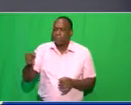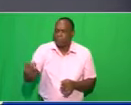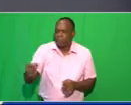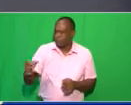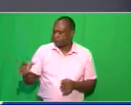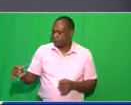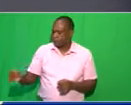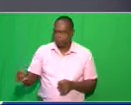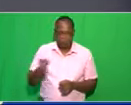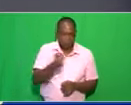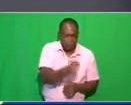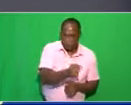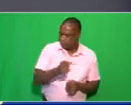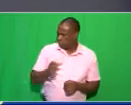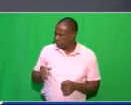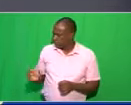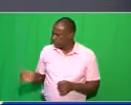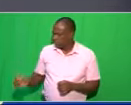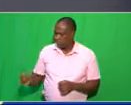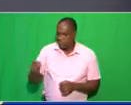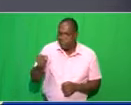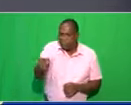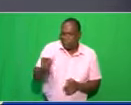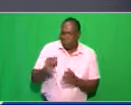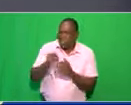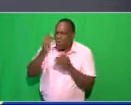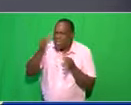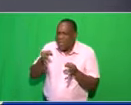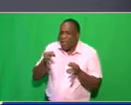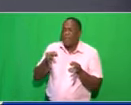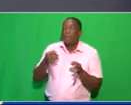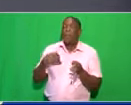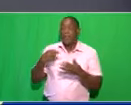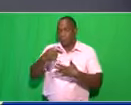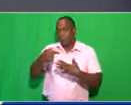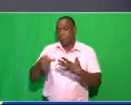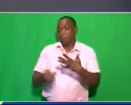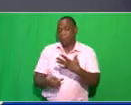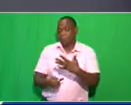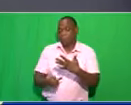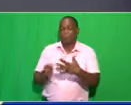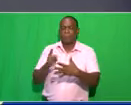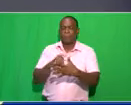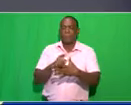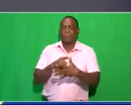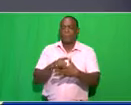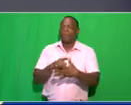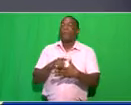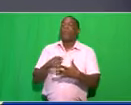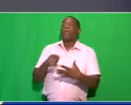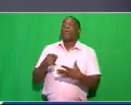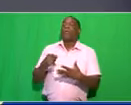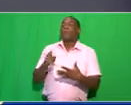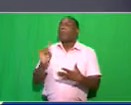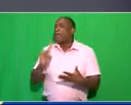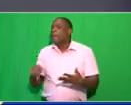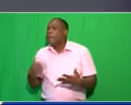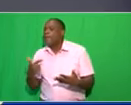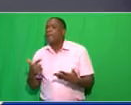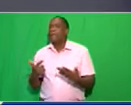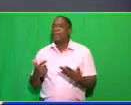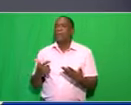marks. Merit is a key one, but we also have residence. We have if they have multiple births and so on.